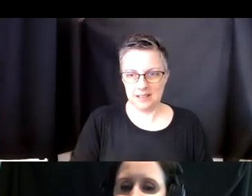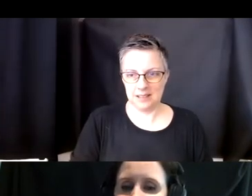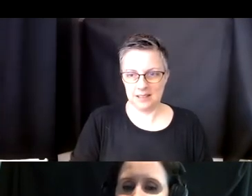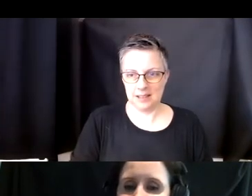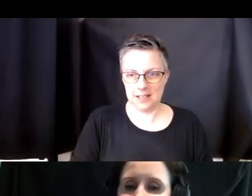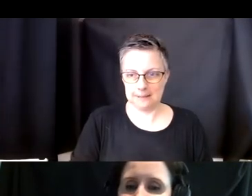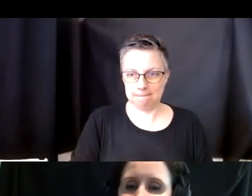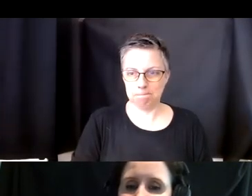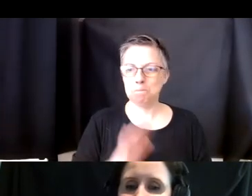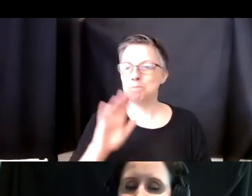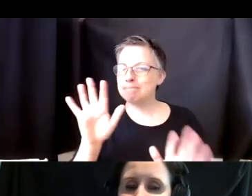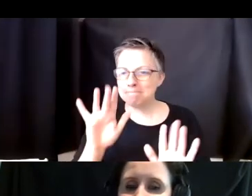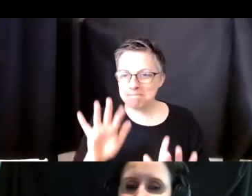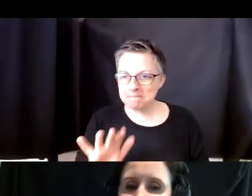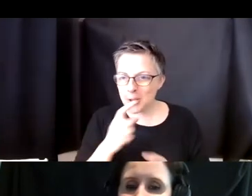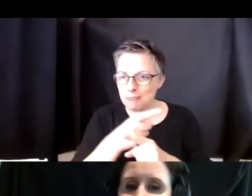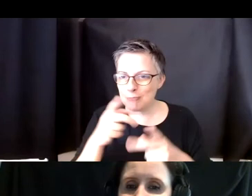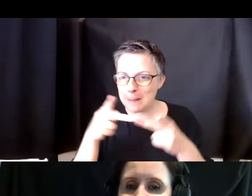Let me get to the right place in my notes.